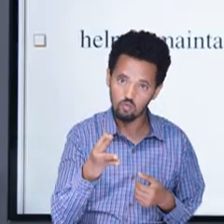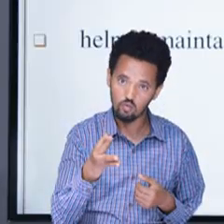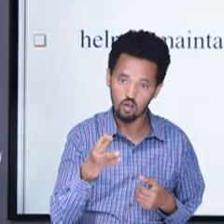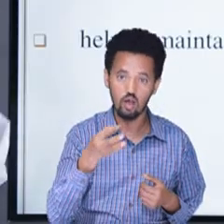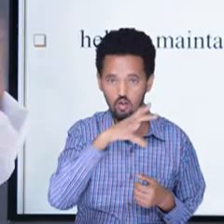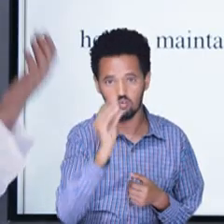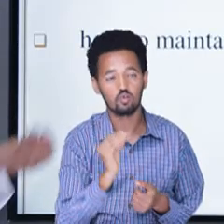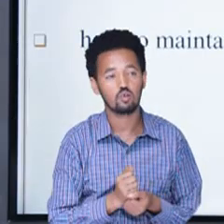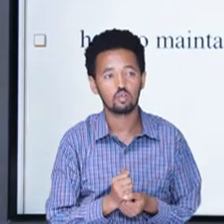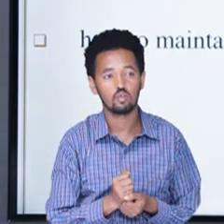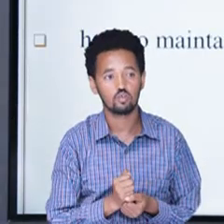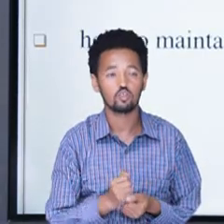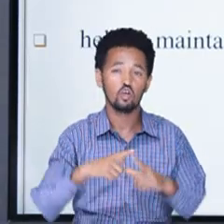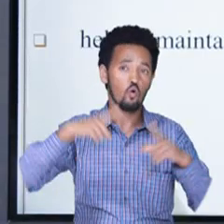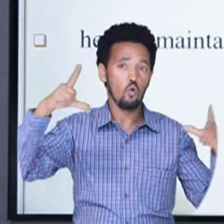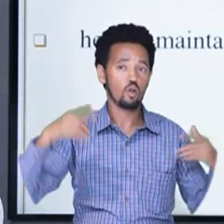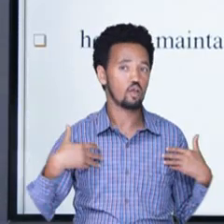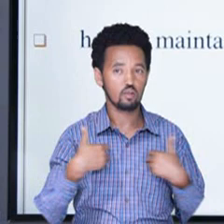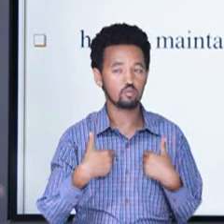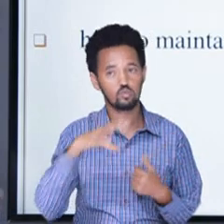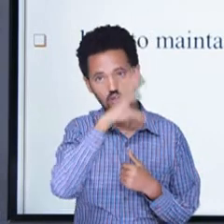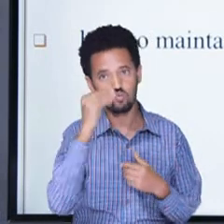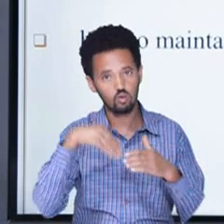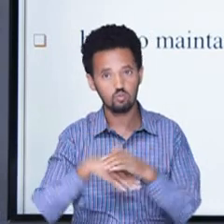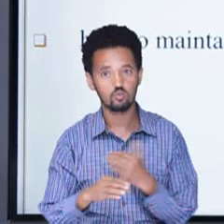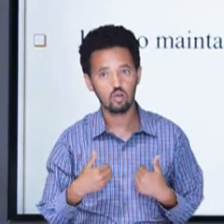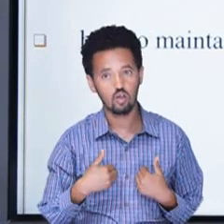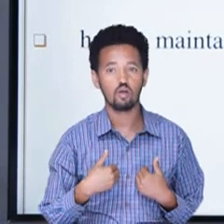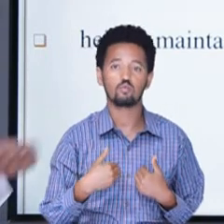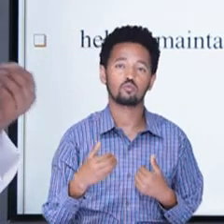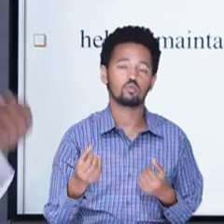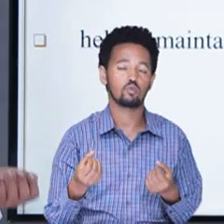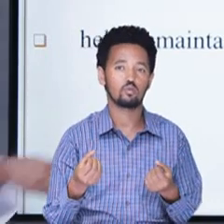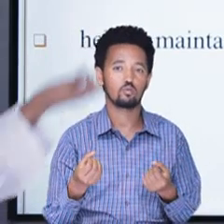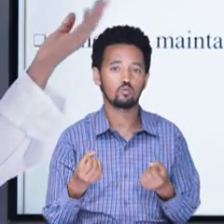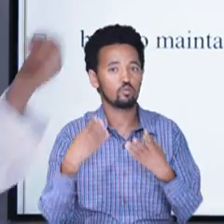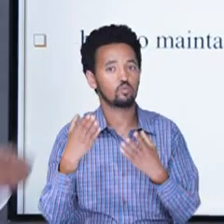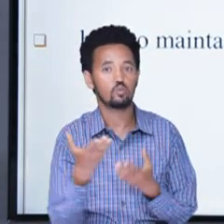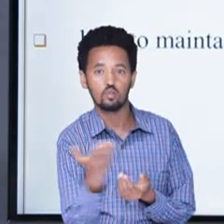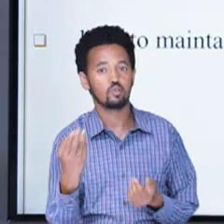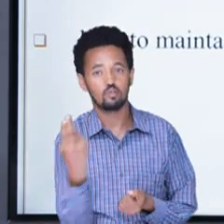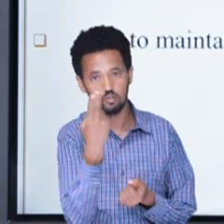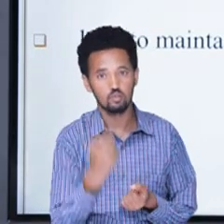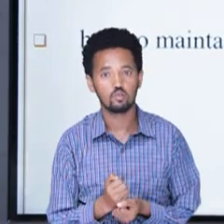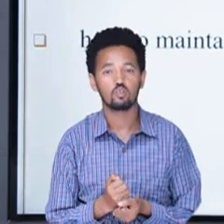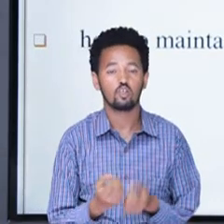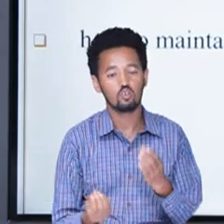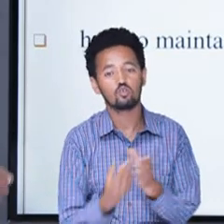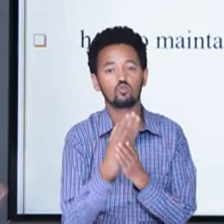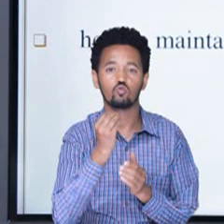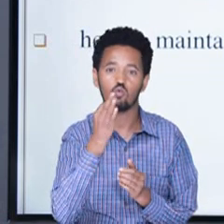Wild animal of Africa used for different purposes. For example, they are used as a source